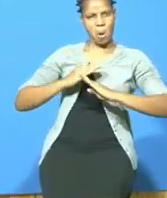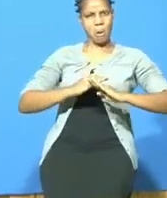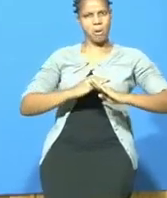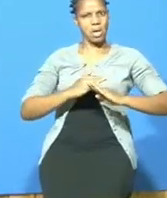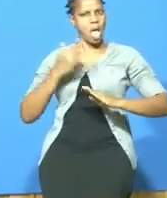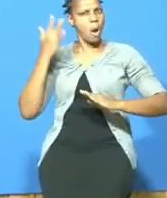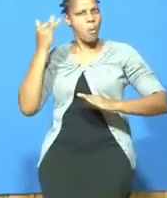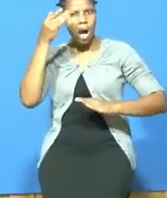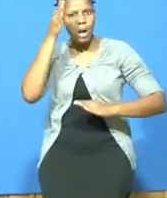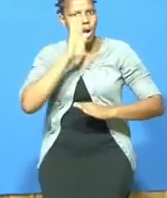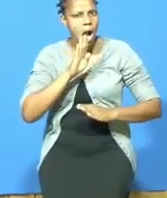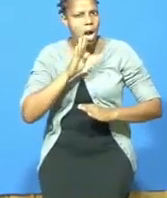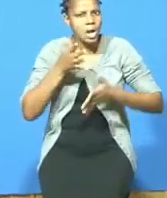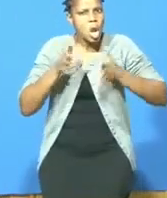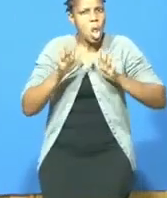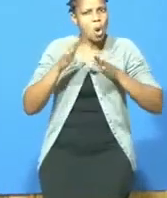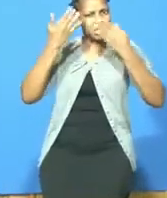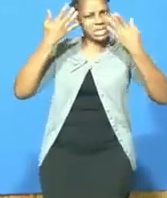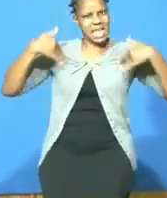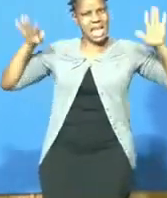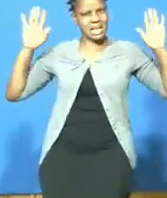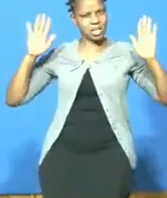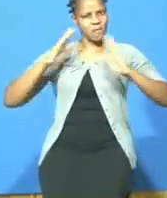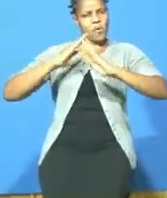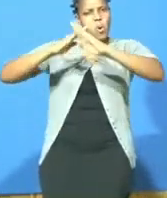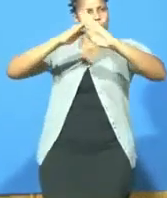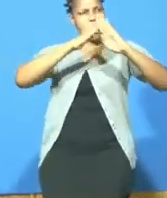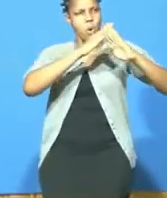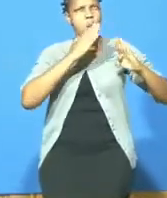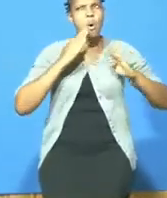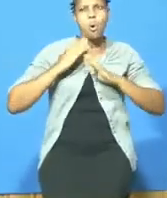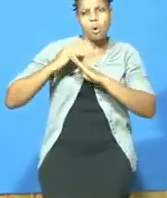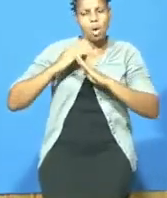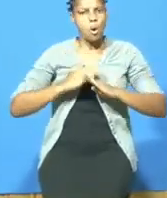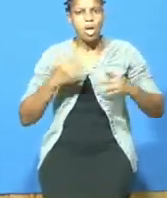the angels to hold back? What is he doing?